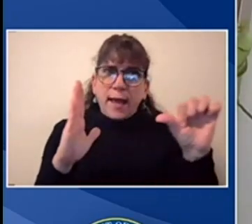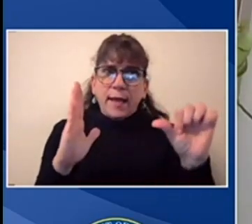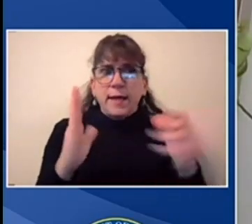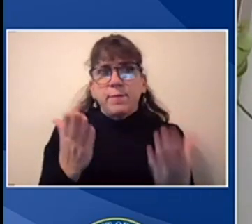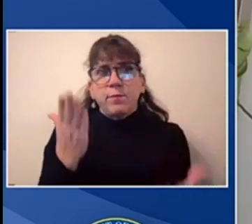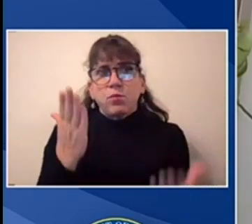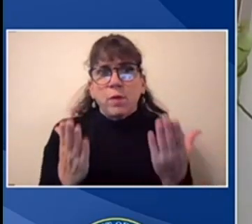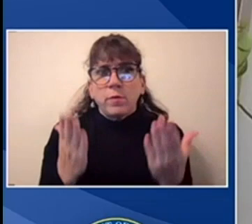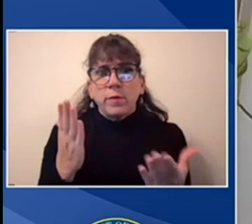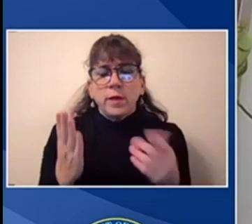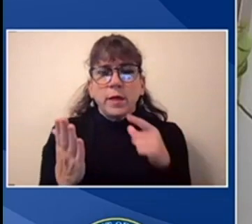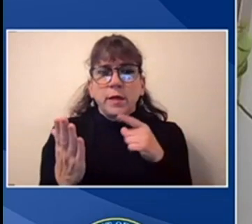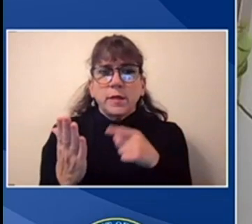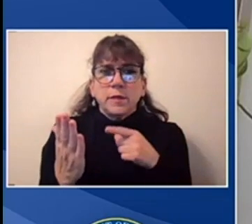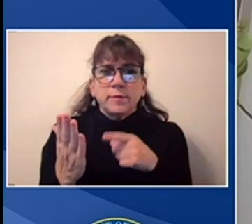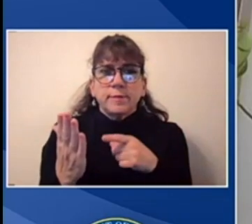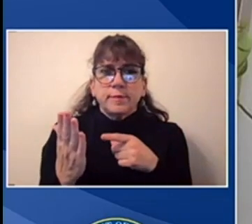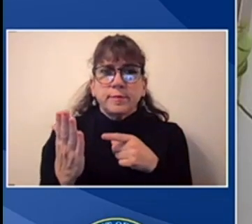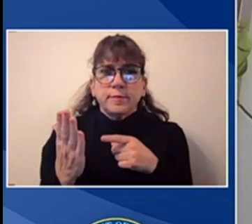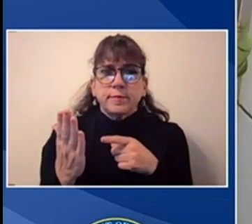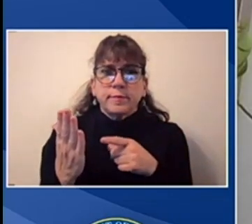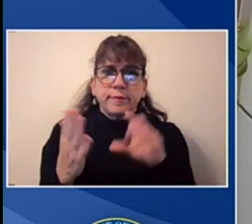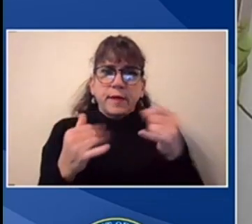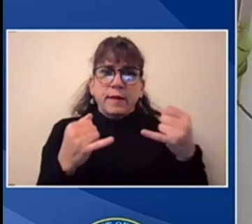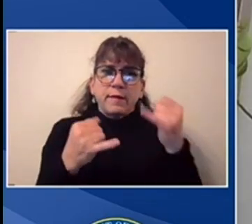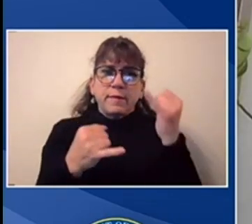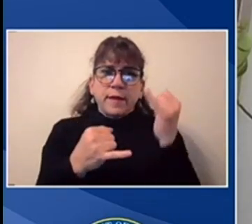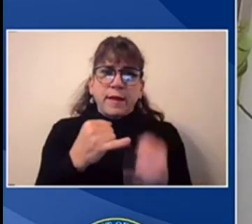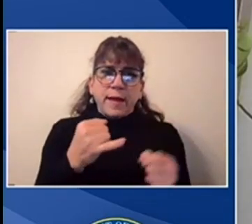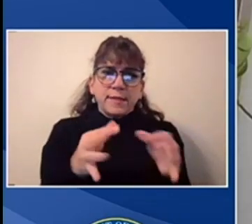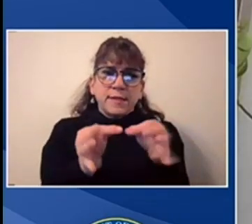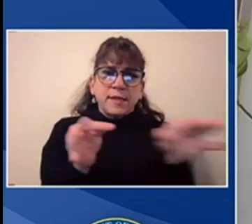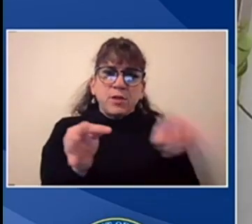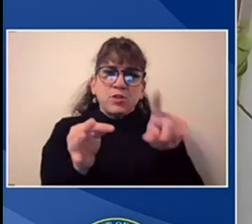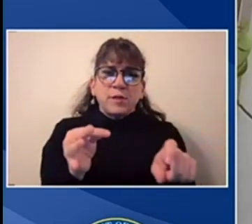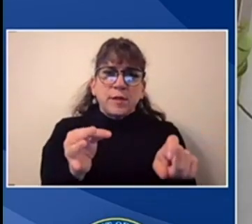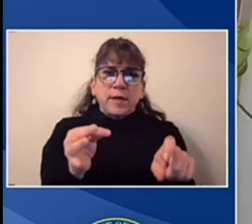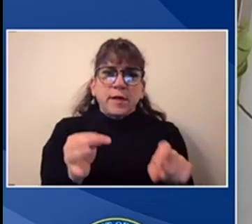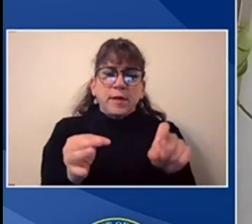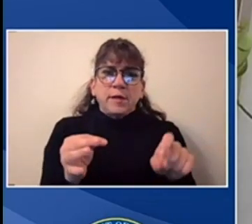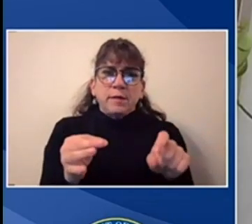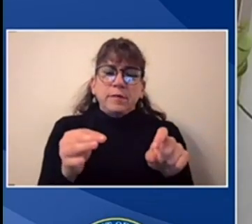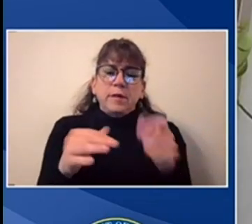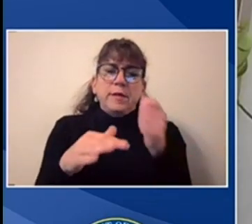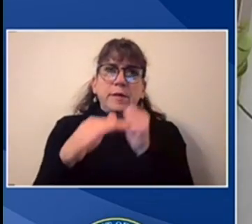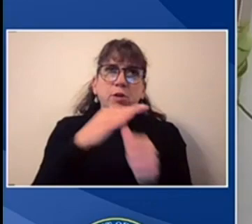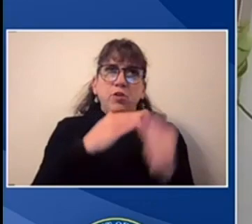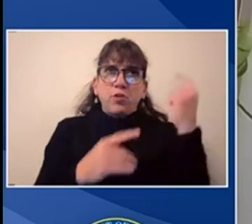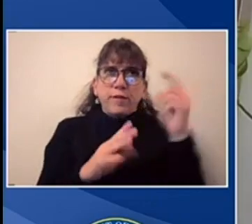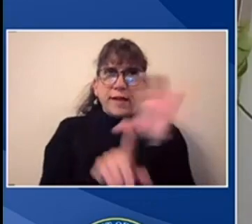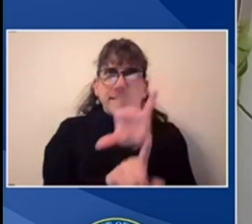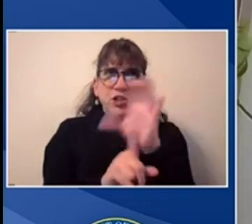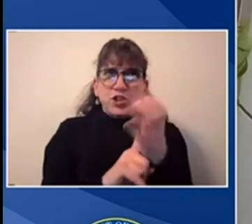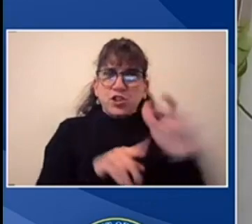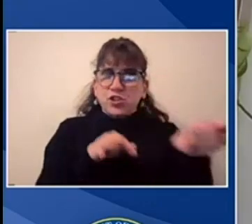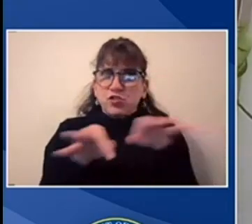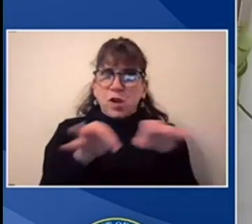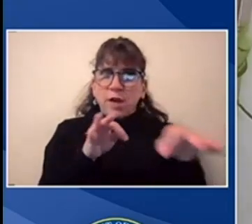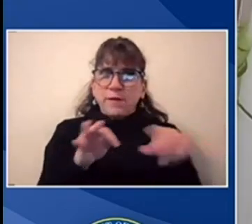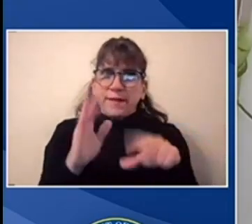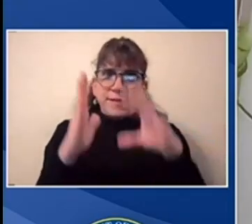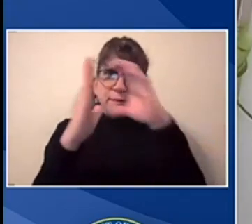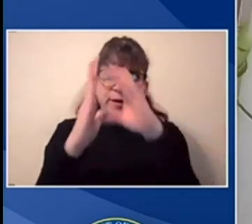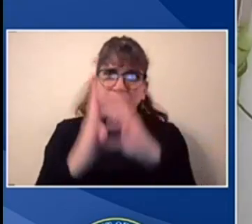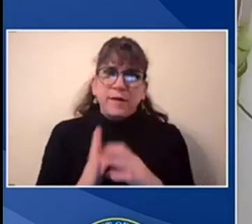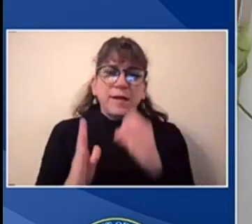probably that last sentence should just say under the conditions described in these paragraphs and not have the words